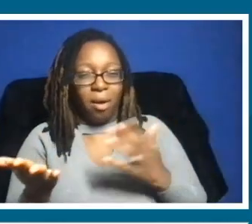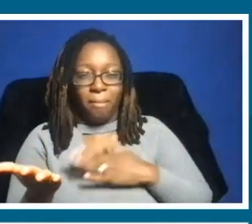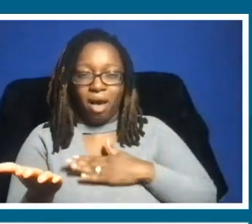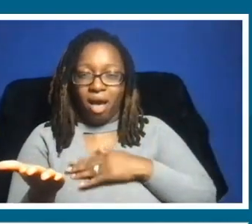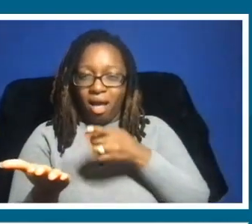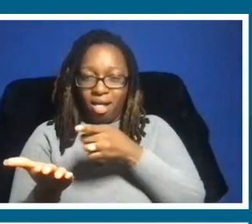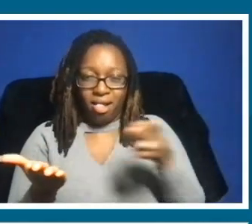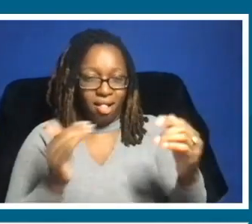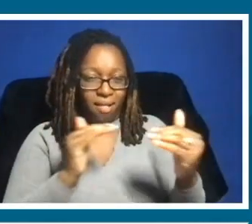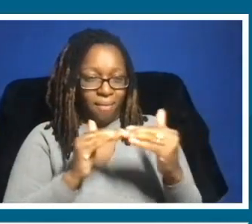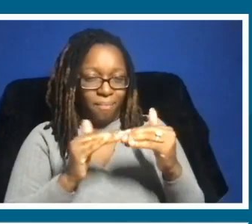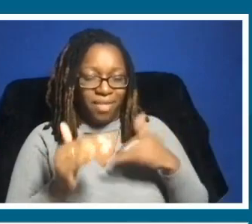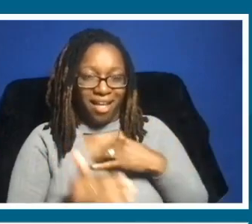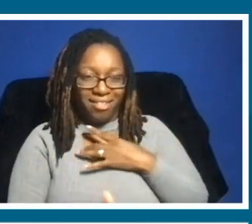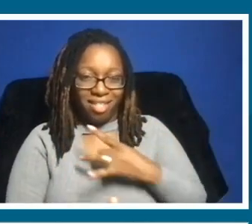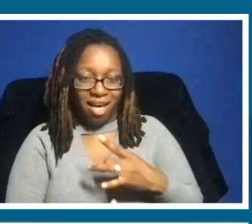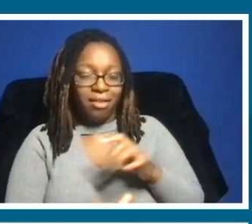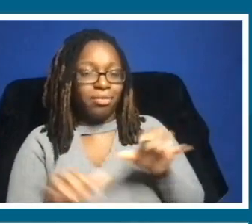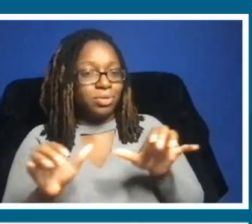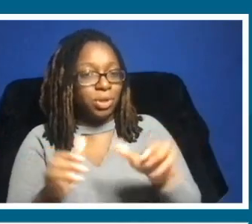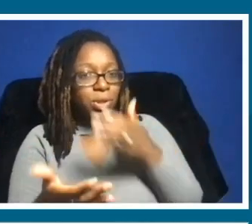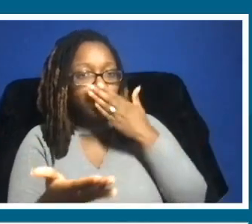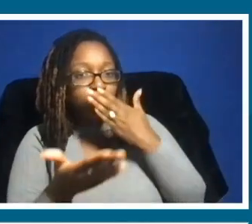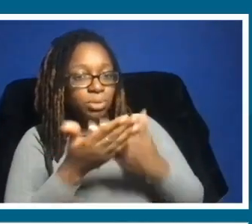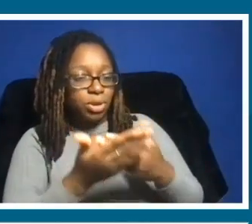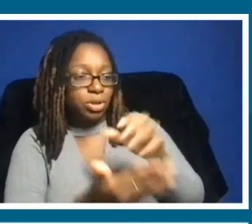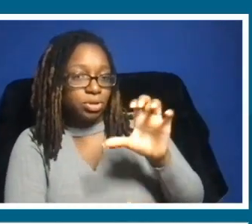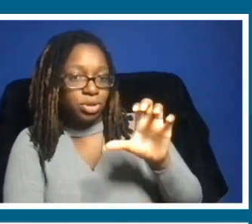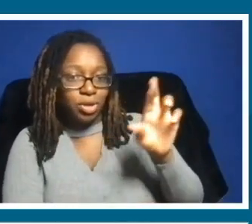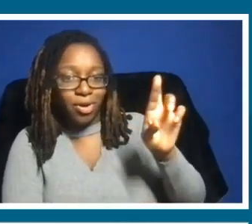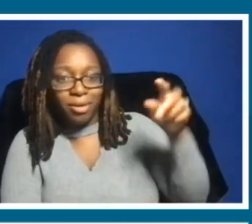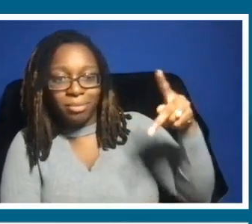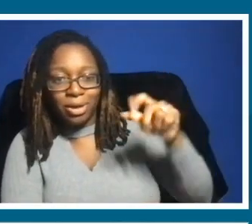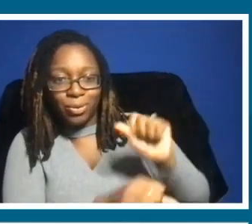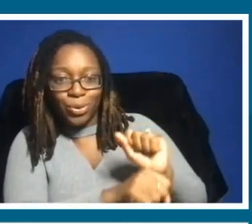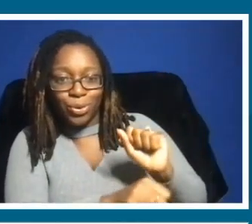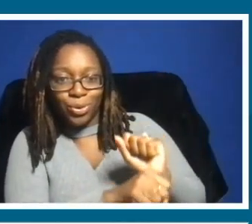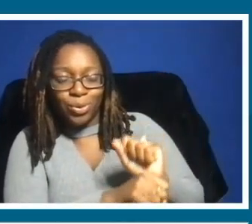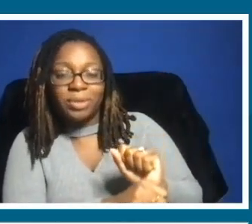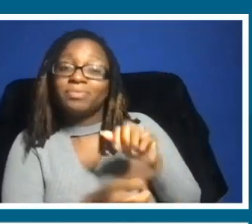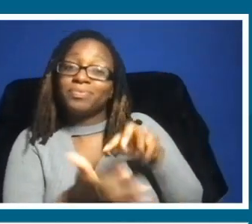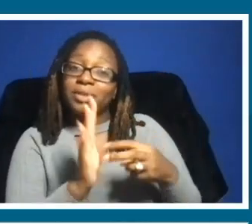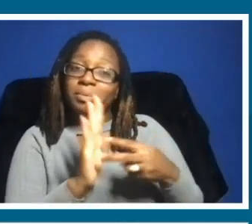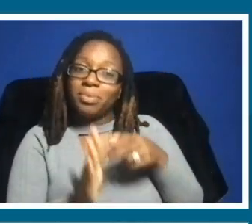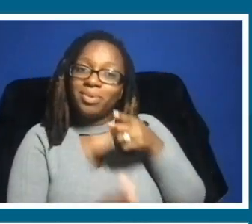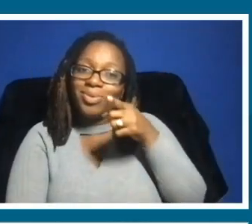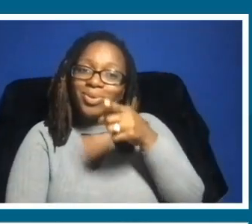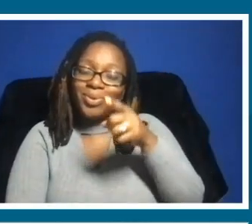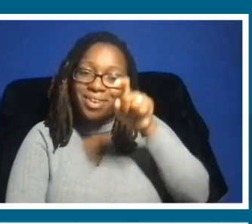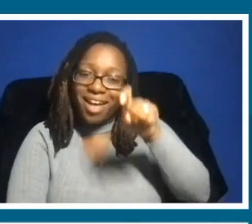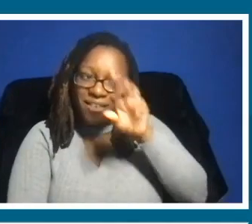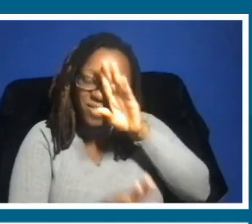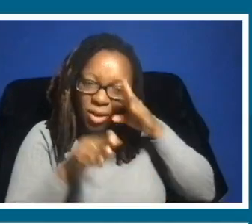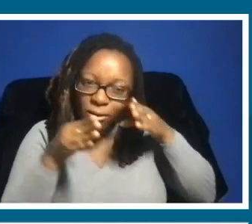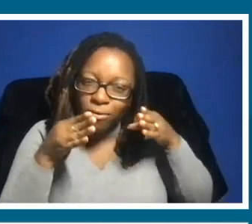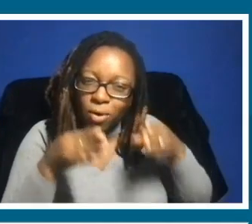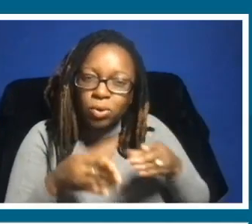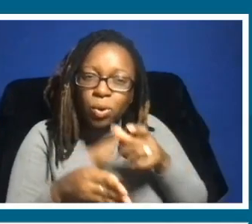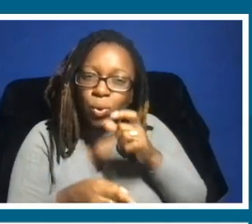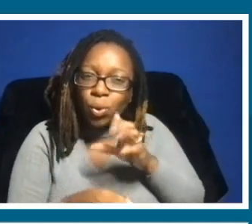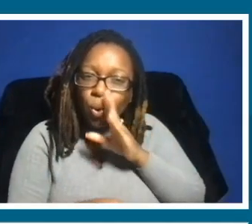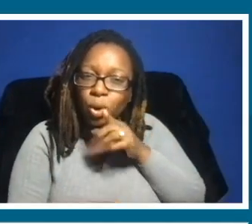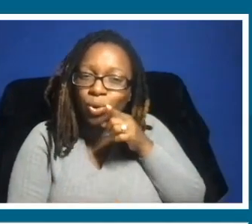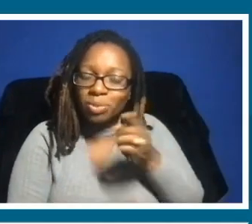good CRP work. It means that you have to focus on who are you serving and what are